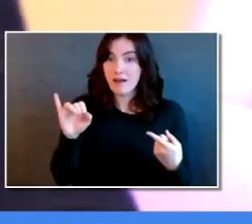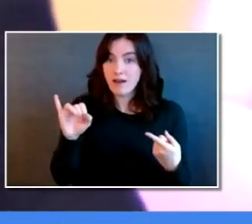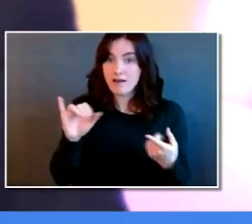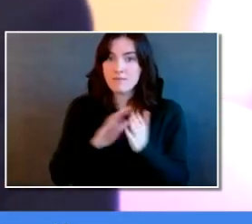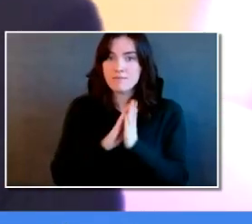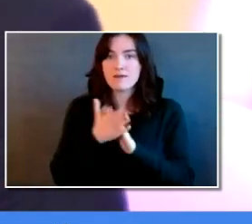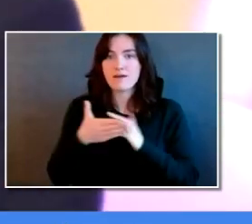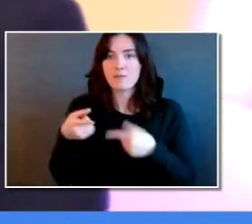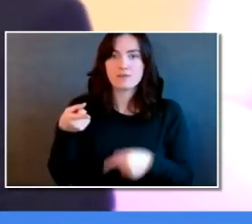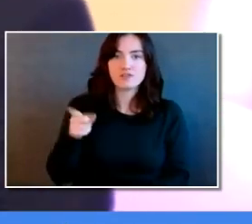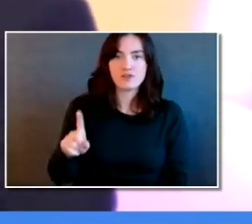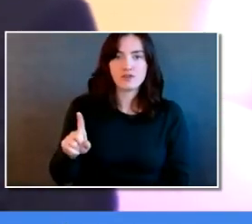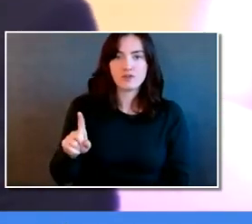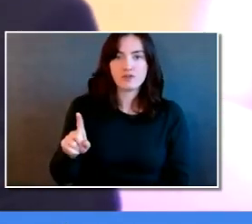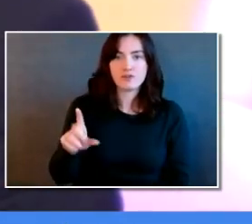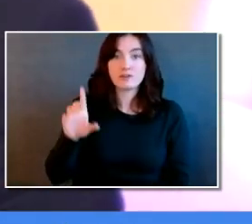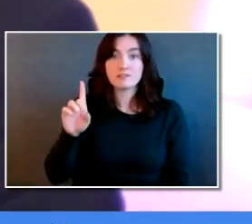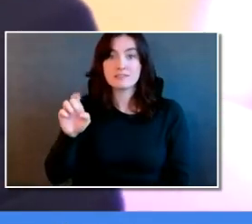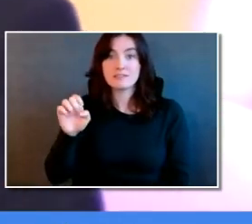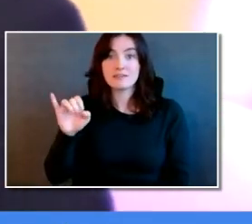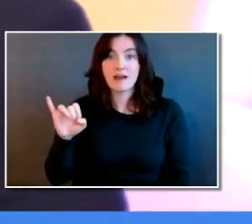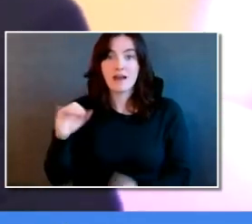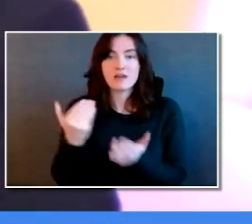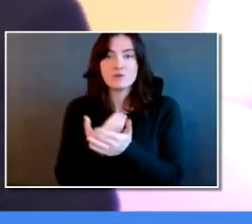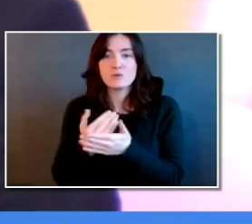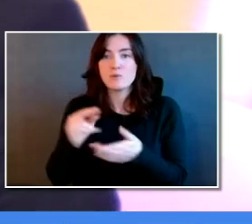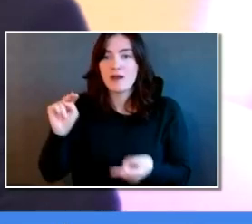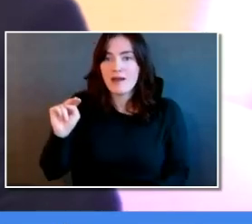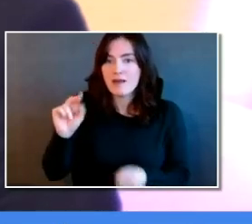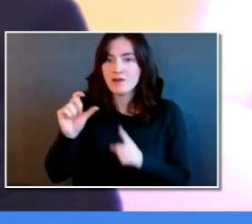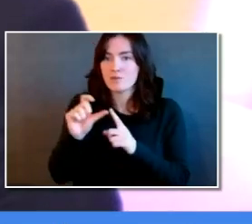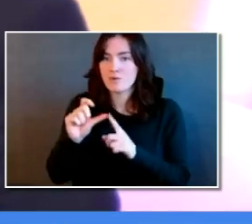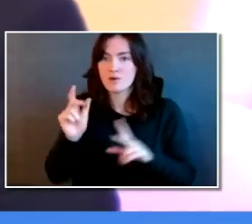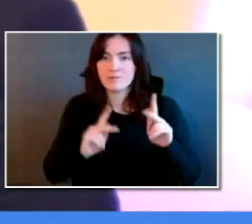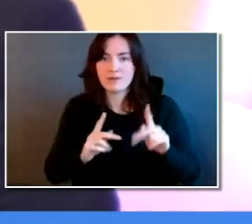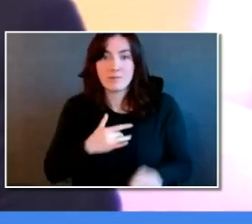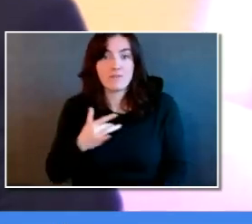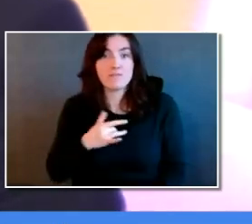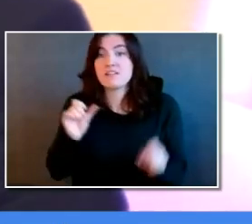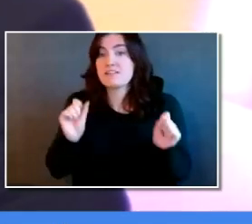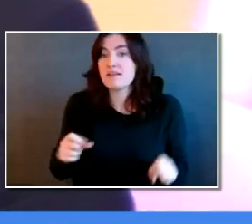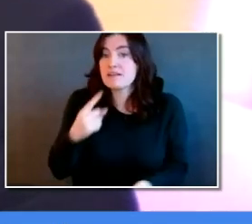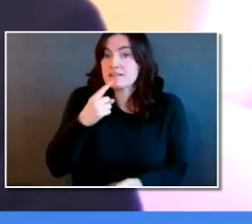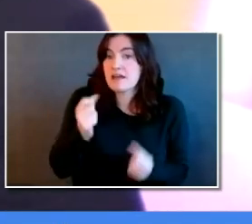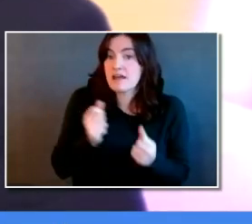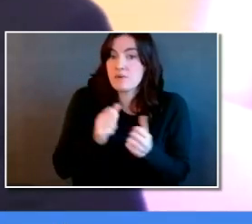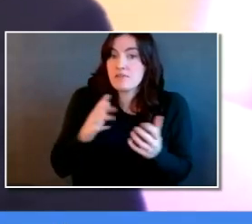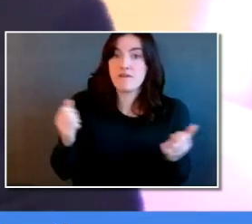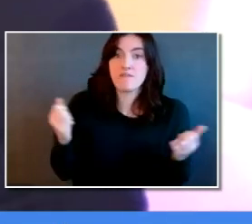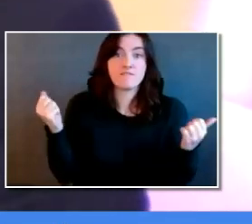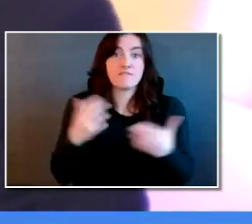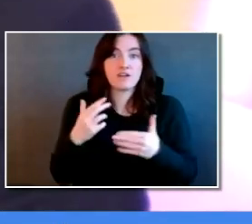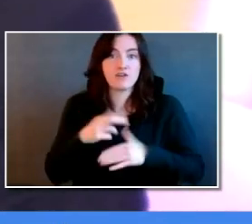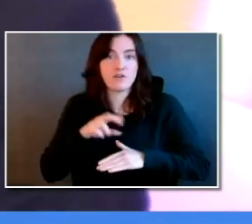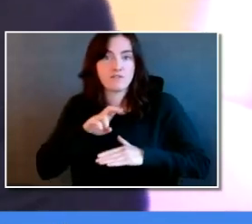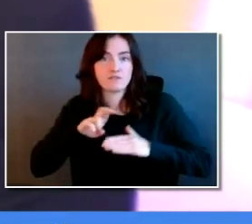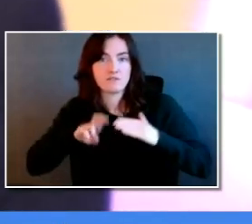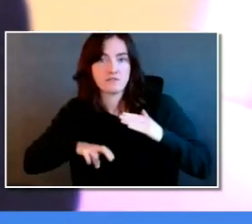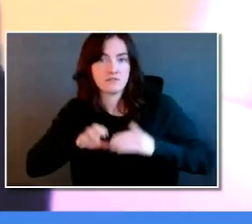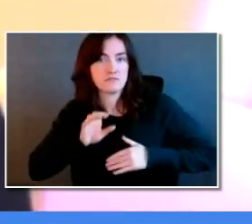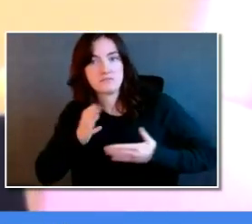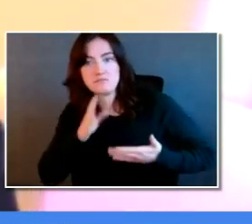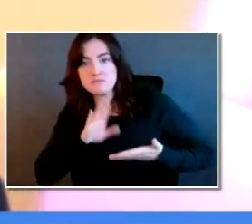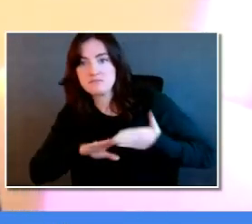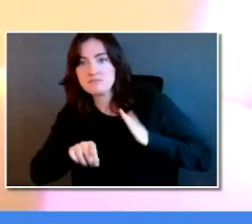DEI is the new N-word that folks feel they can say without fear of repercussion. Anything that goes